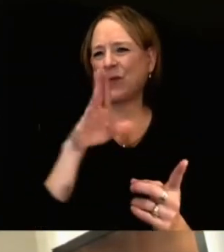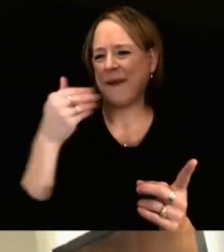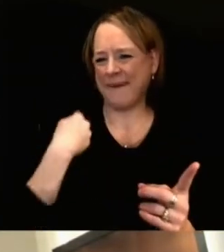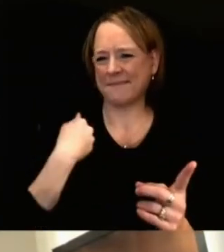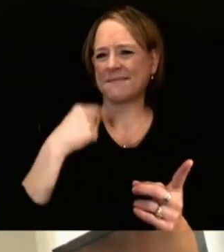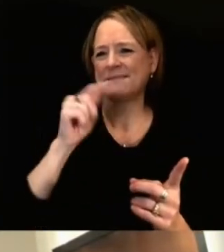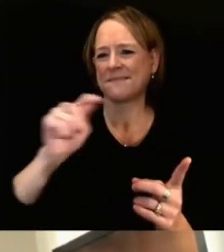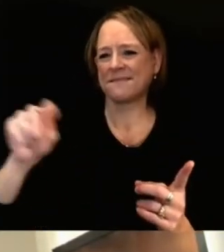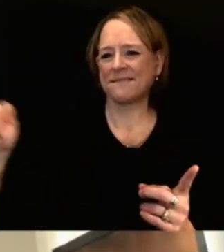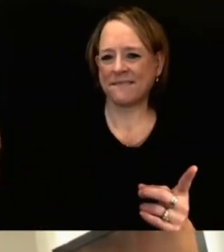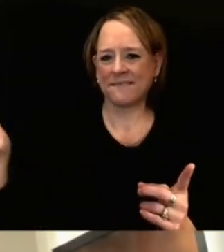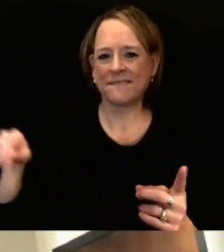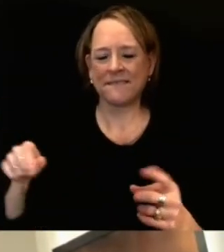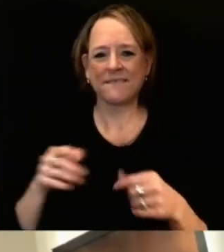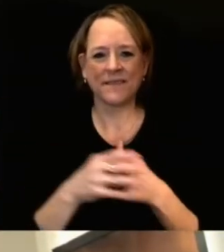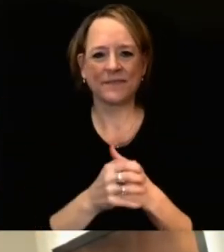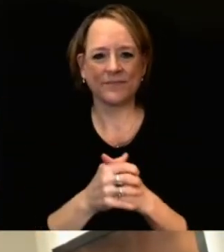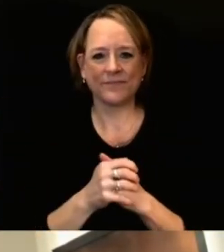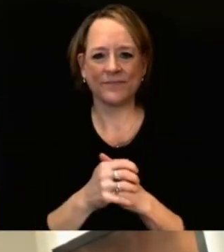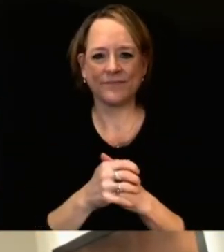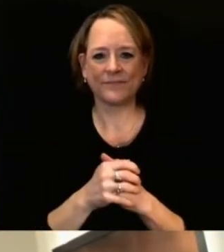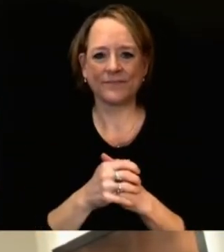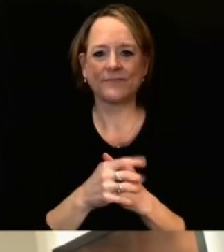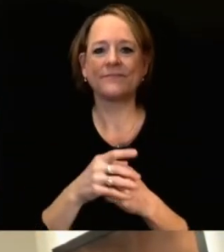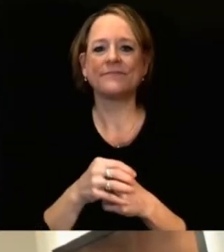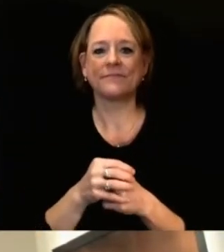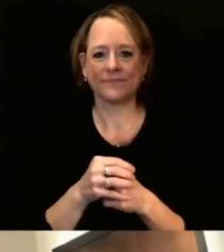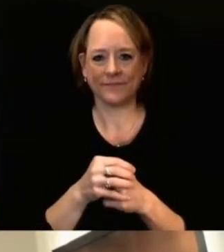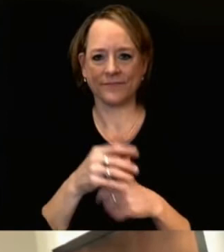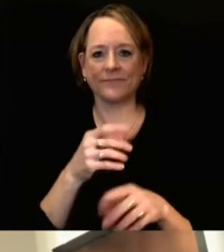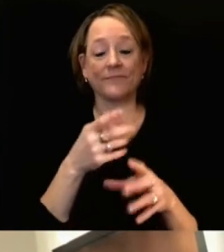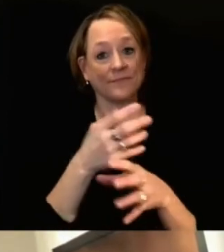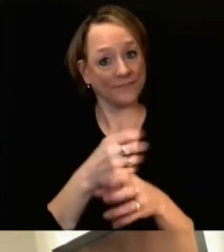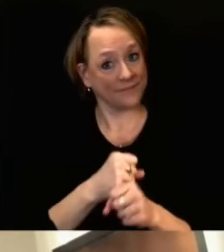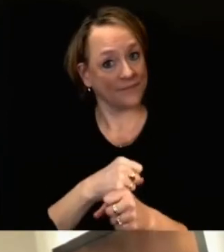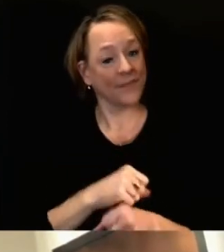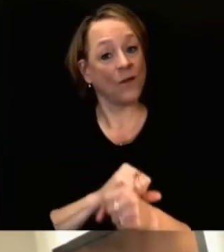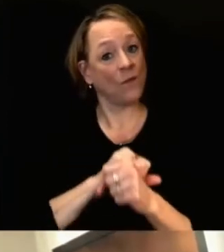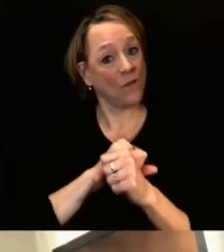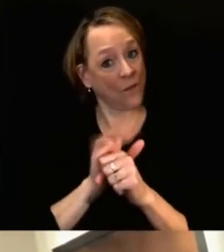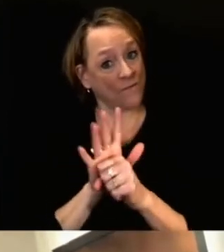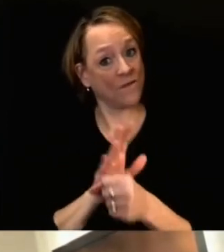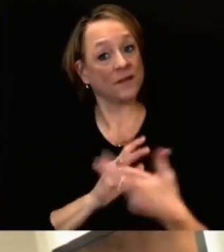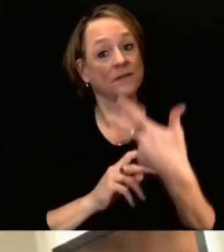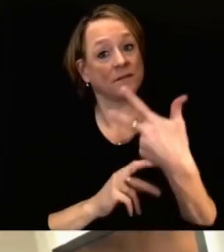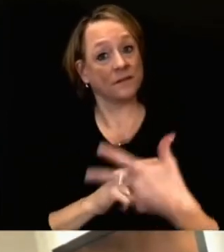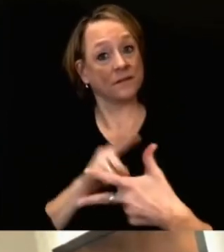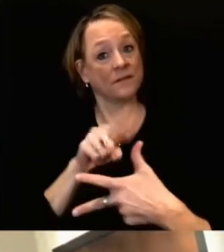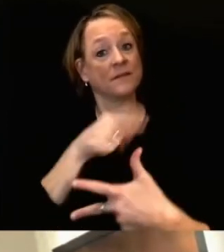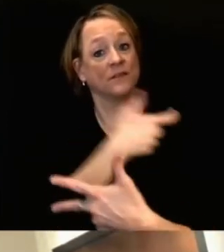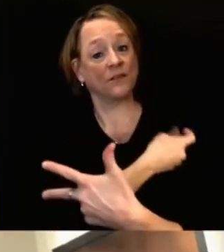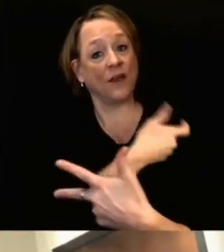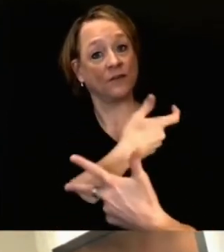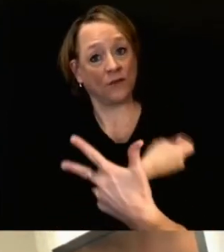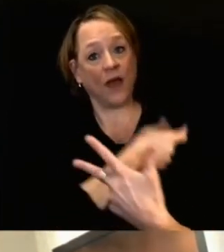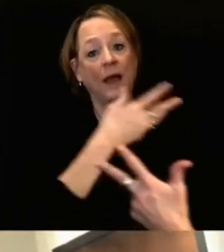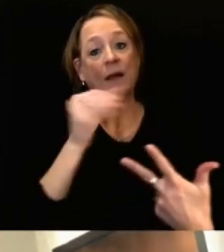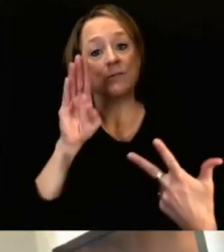COVID, and vaccinated for influenza this winter is going to be as important as ever. So I'm glad you brought that